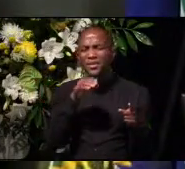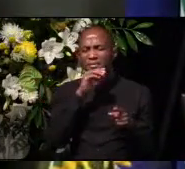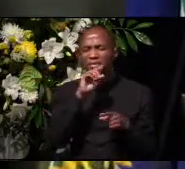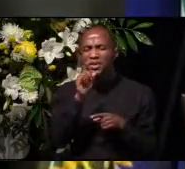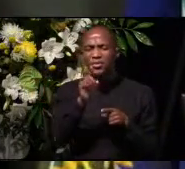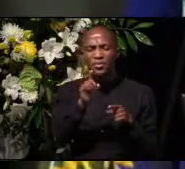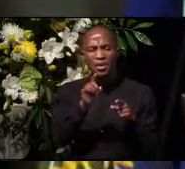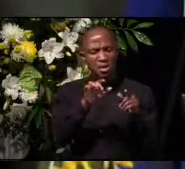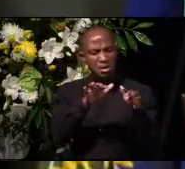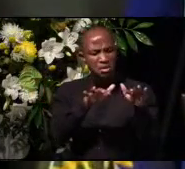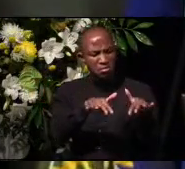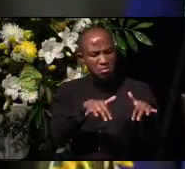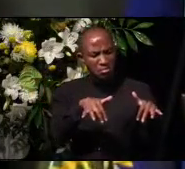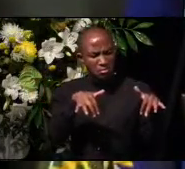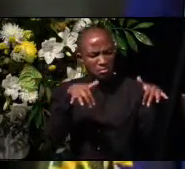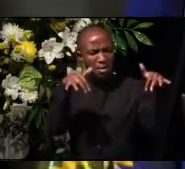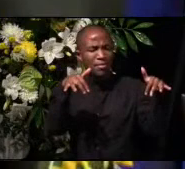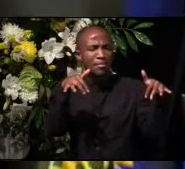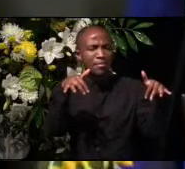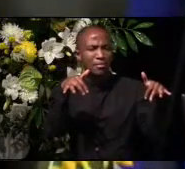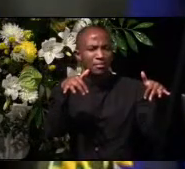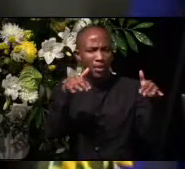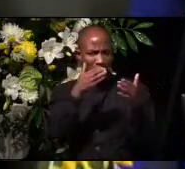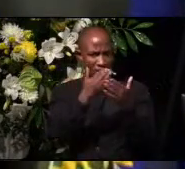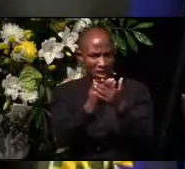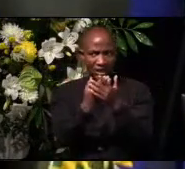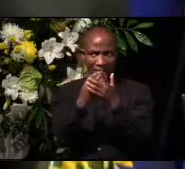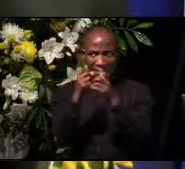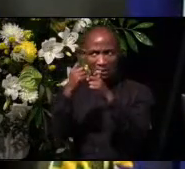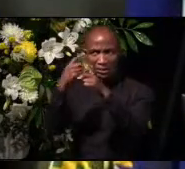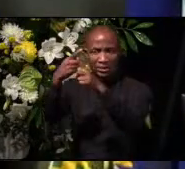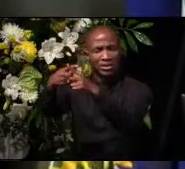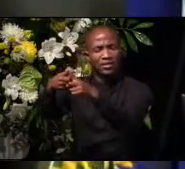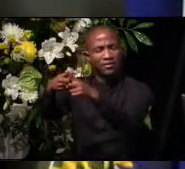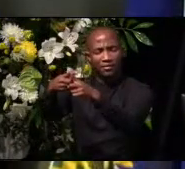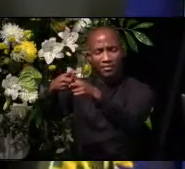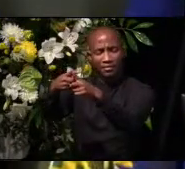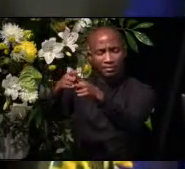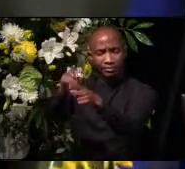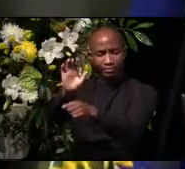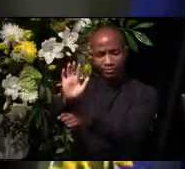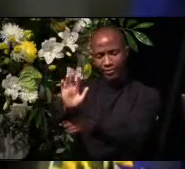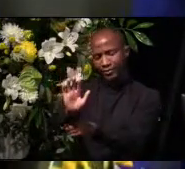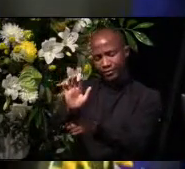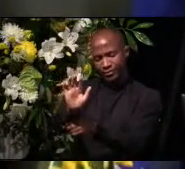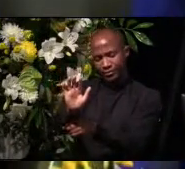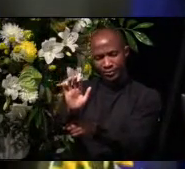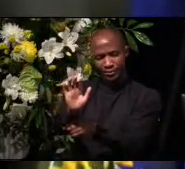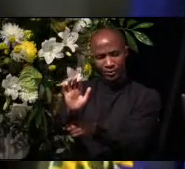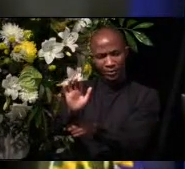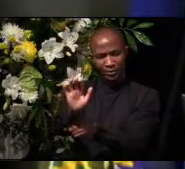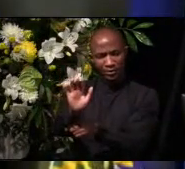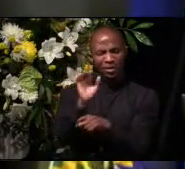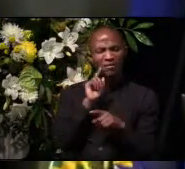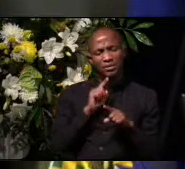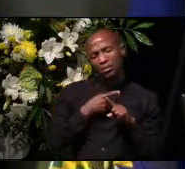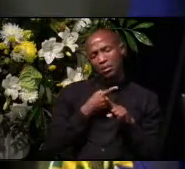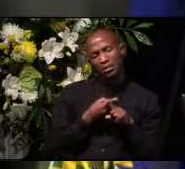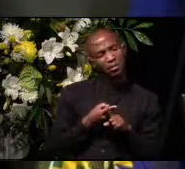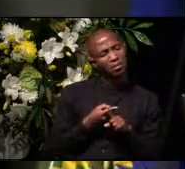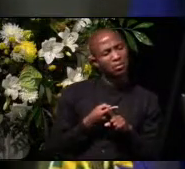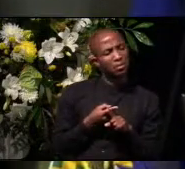in a sense subsumed to the executive if you have a situation like in the past where